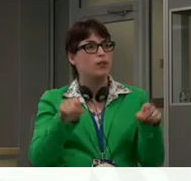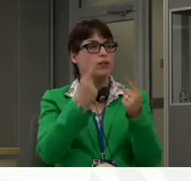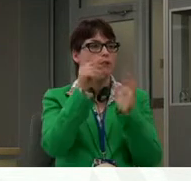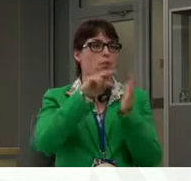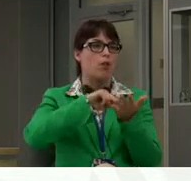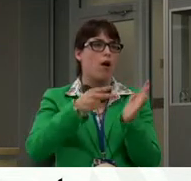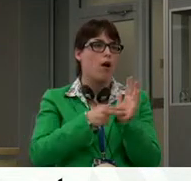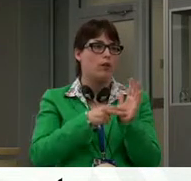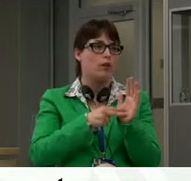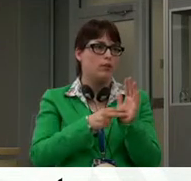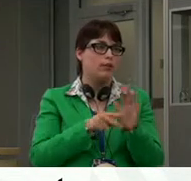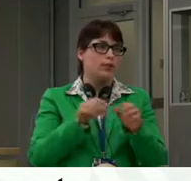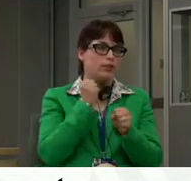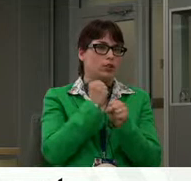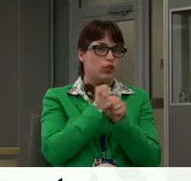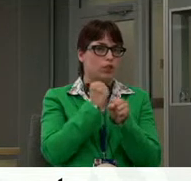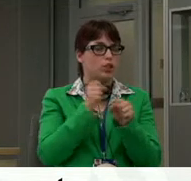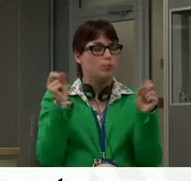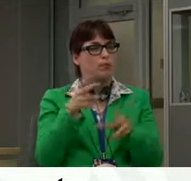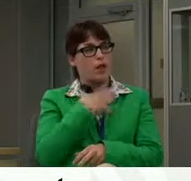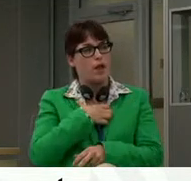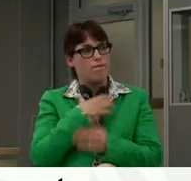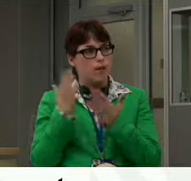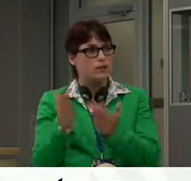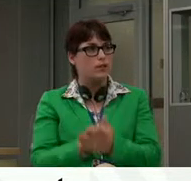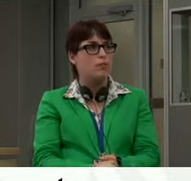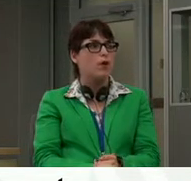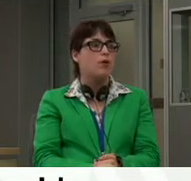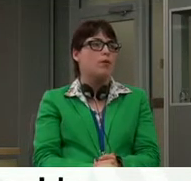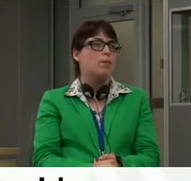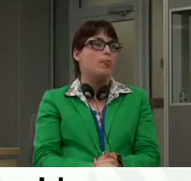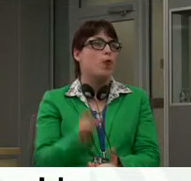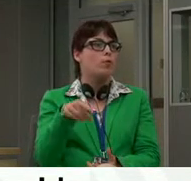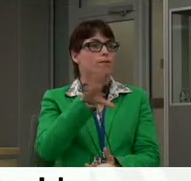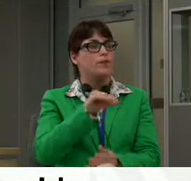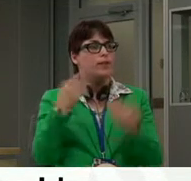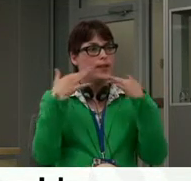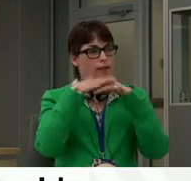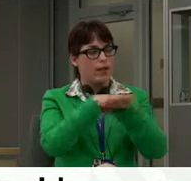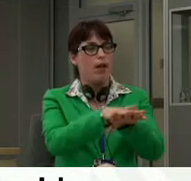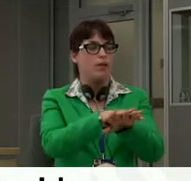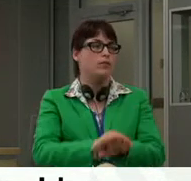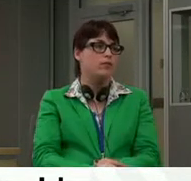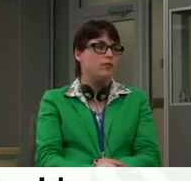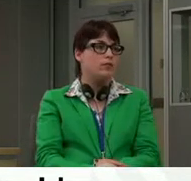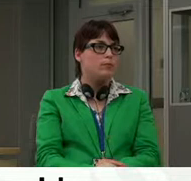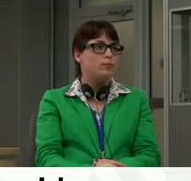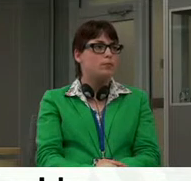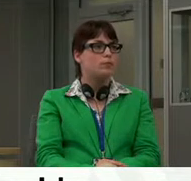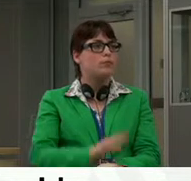actions that have been initiated to provide education for children with disabilities